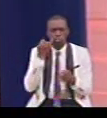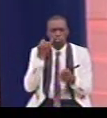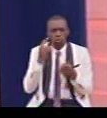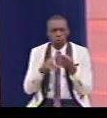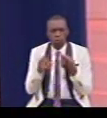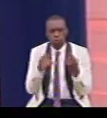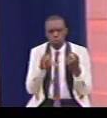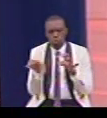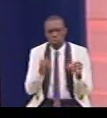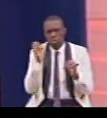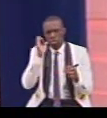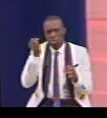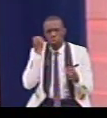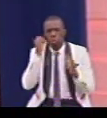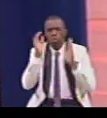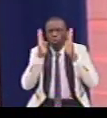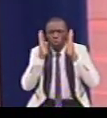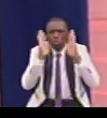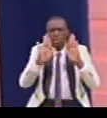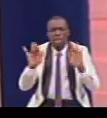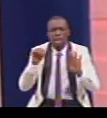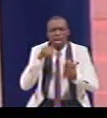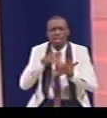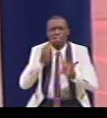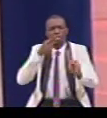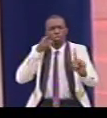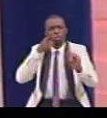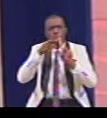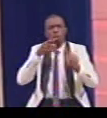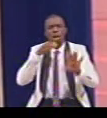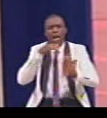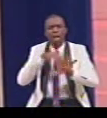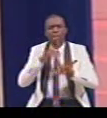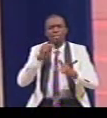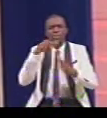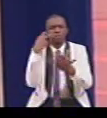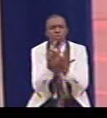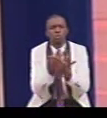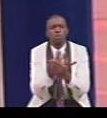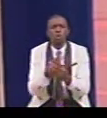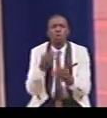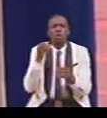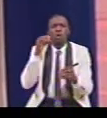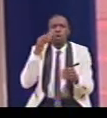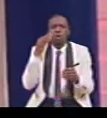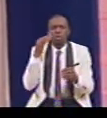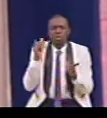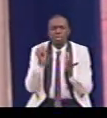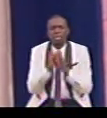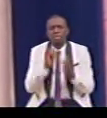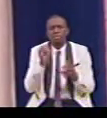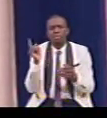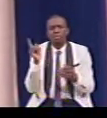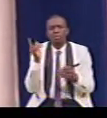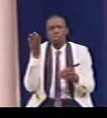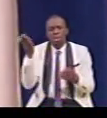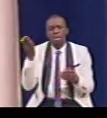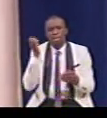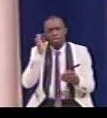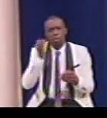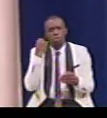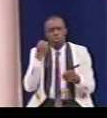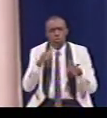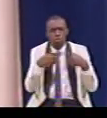the goal and looking at the destiny and looking at the terminal point there is where I'm going and wait